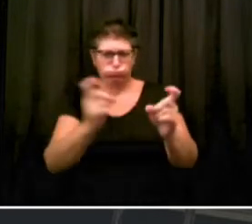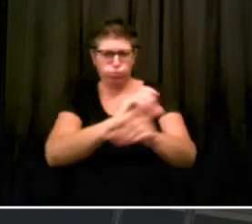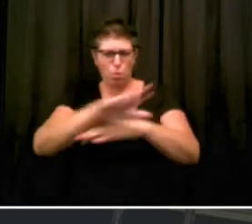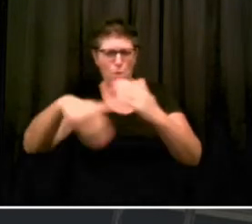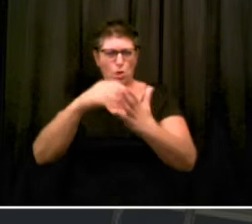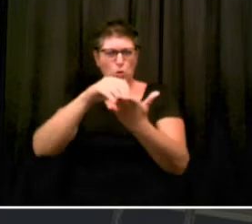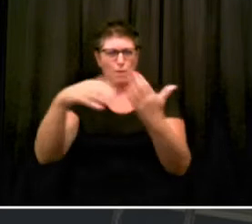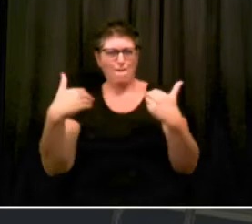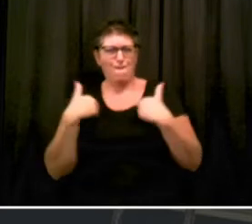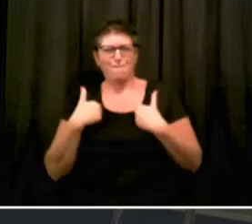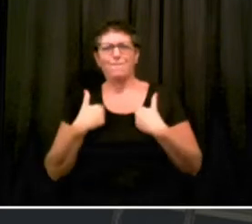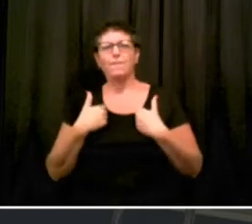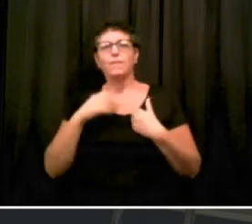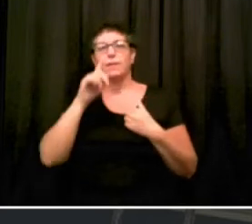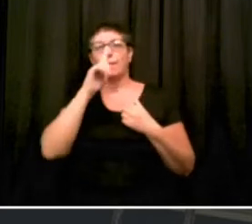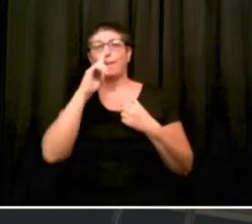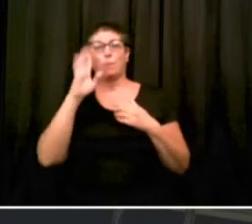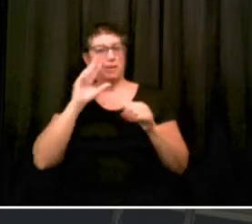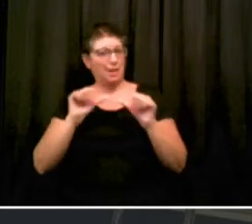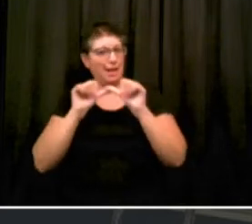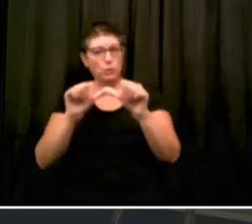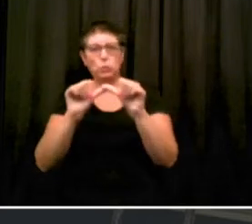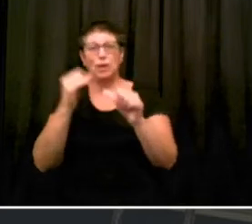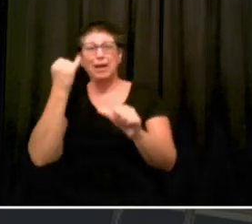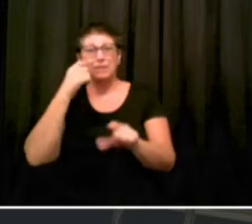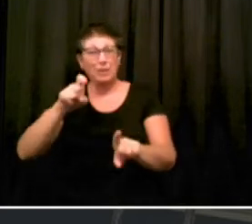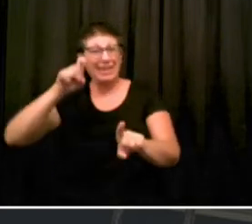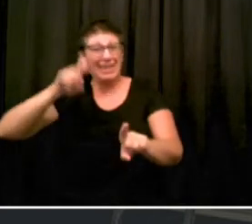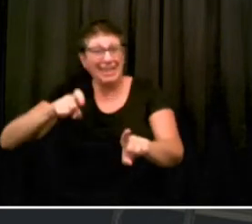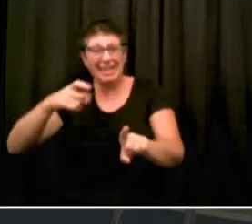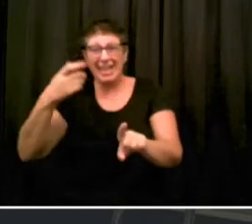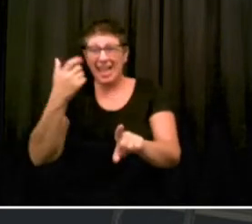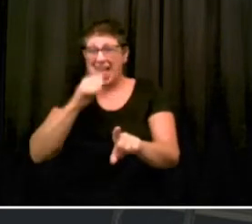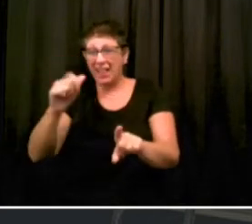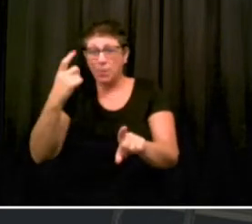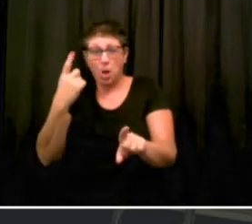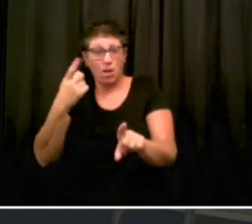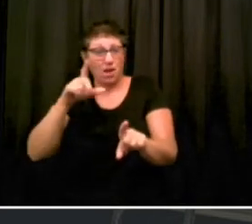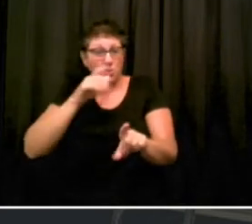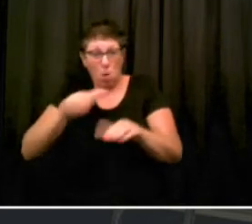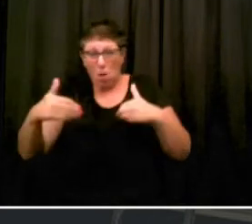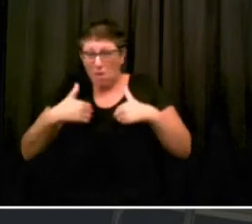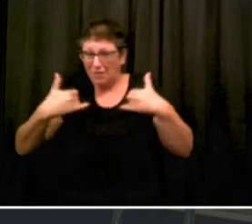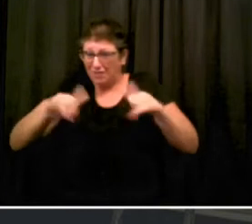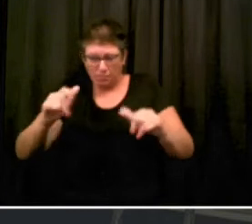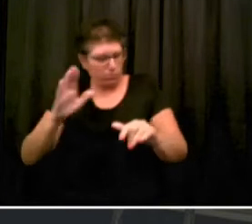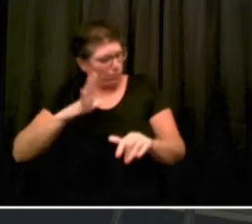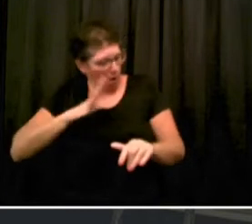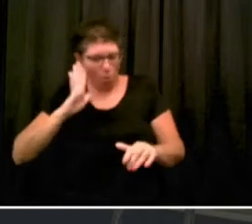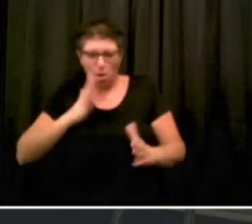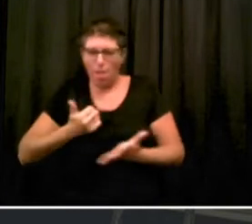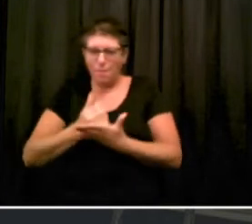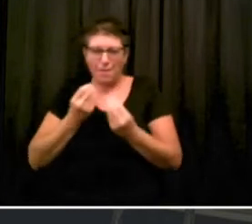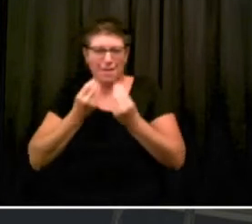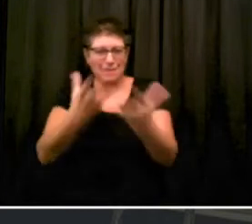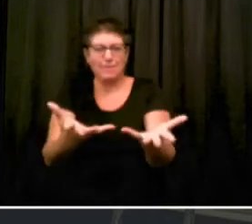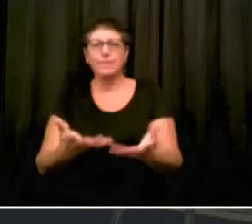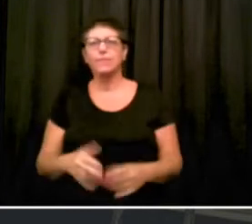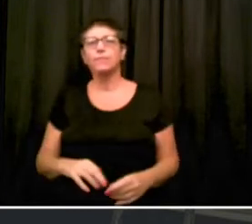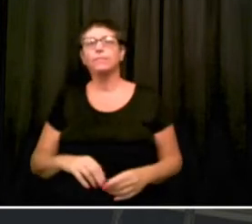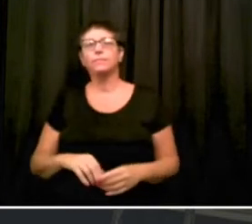sure our children get what they need and get it quickly. So we continue this work every day